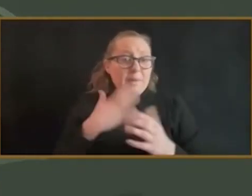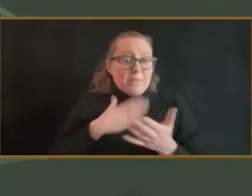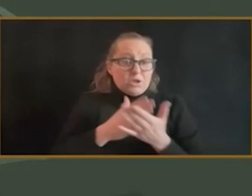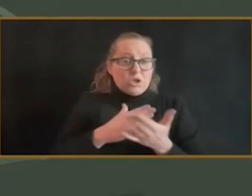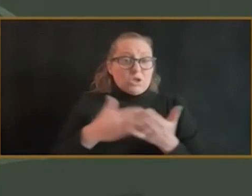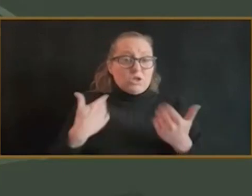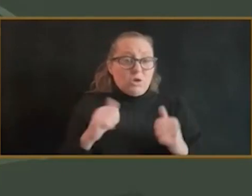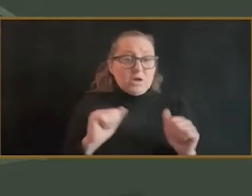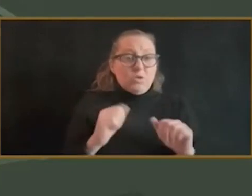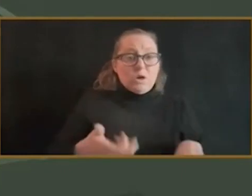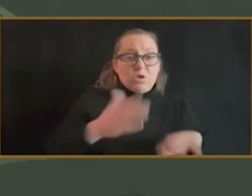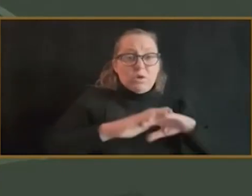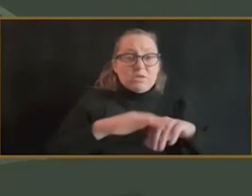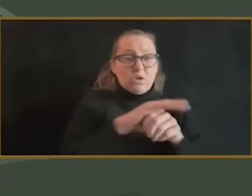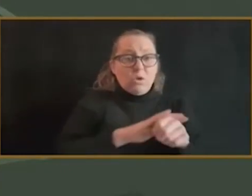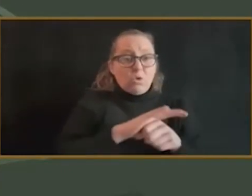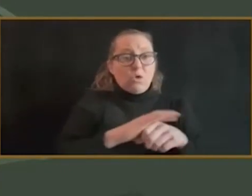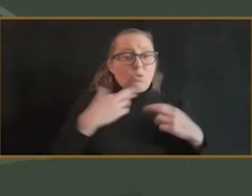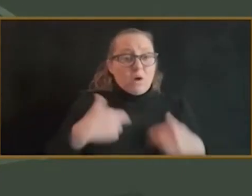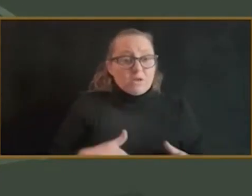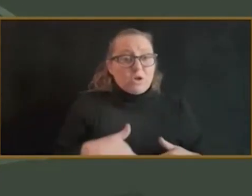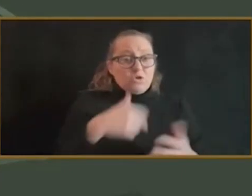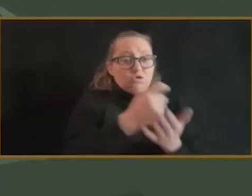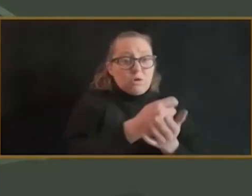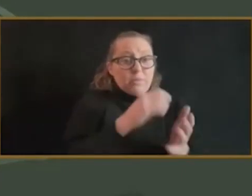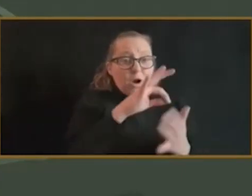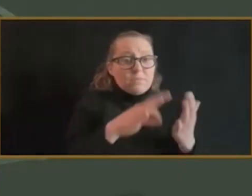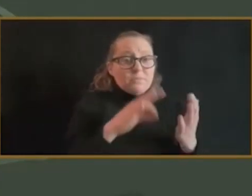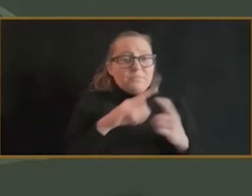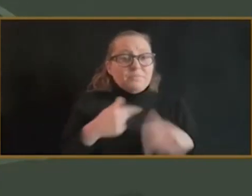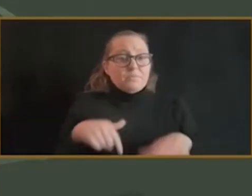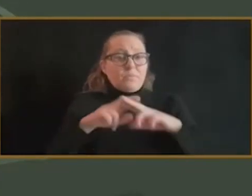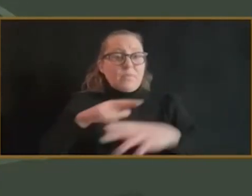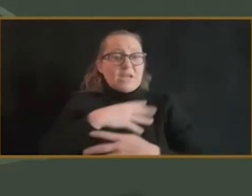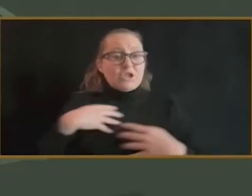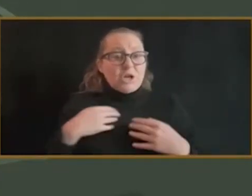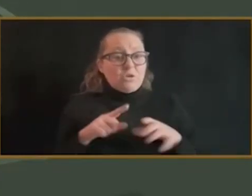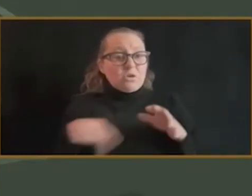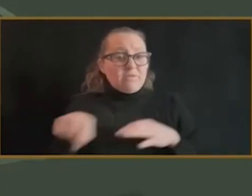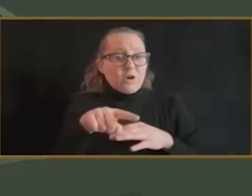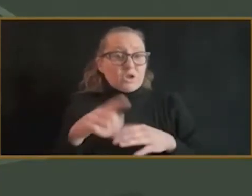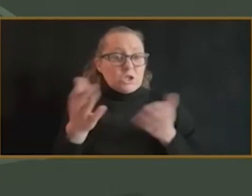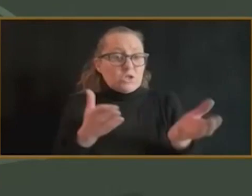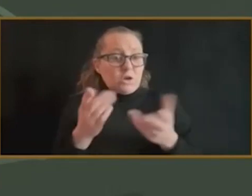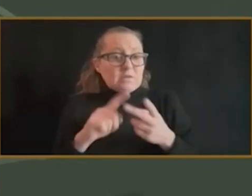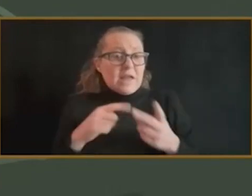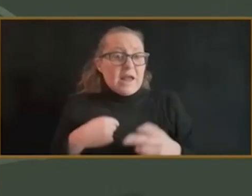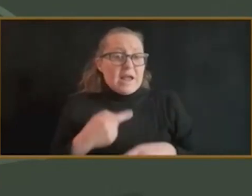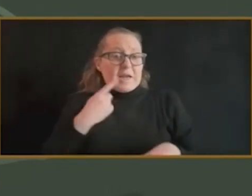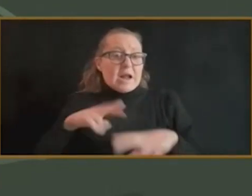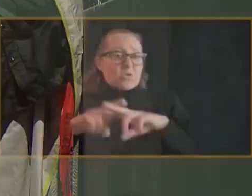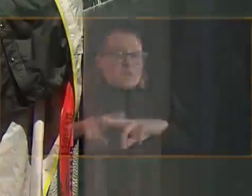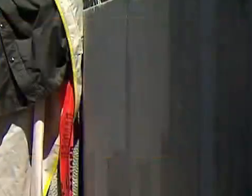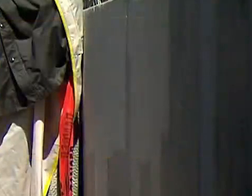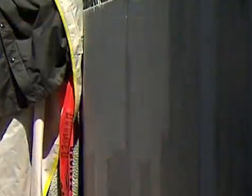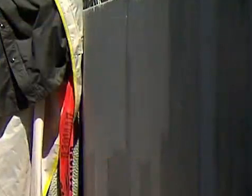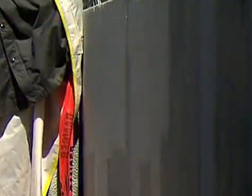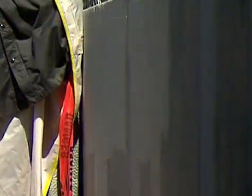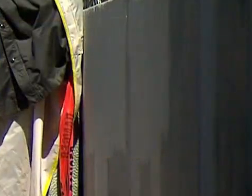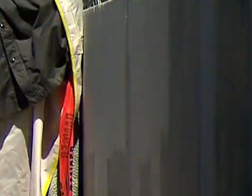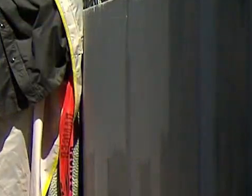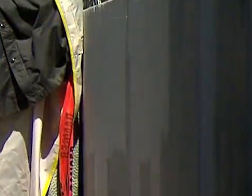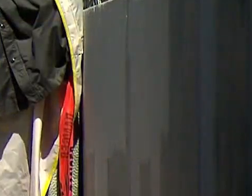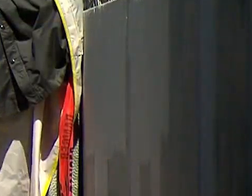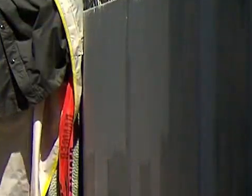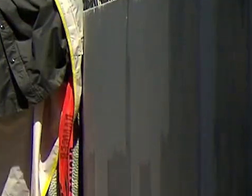options, improving jail diversion services, and enhancing intervention and outreach before patients are civilly committed.